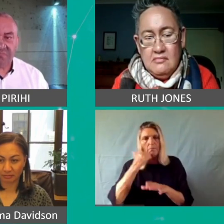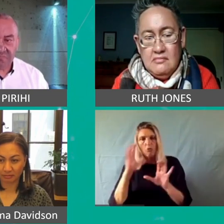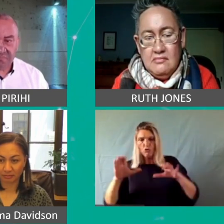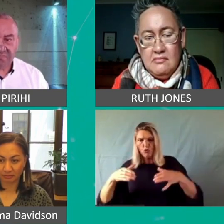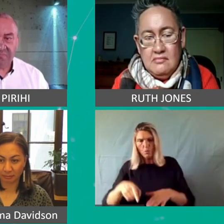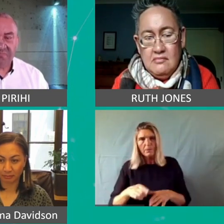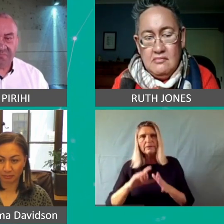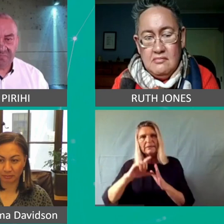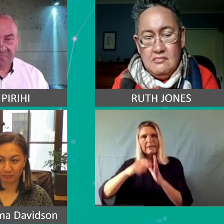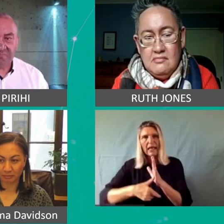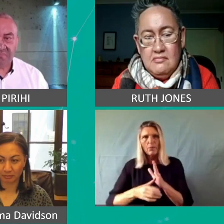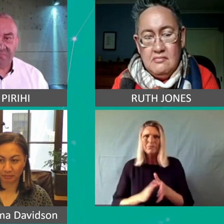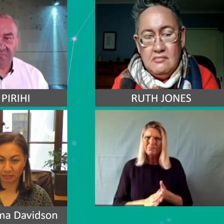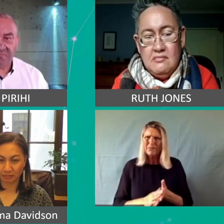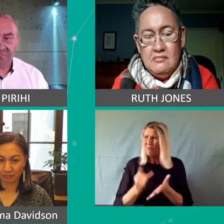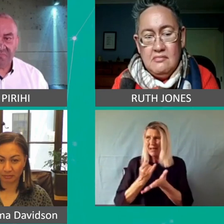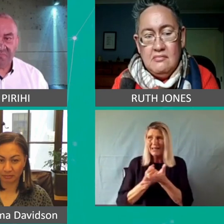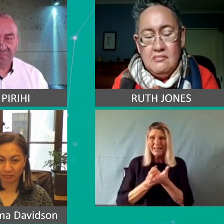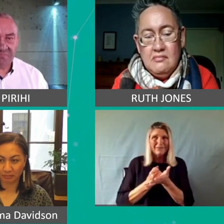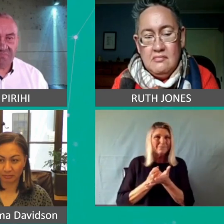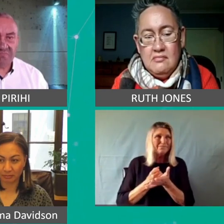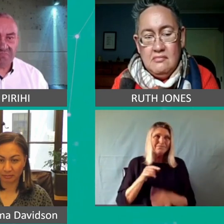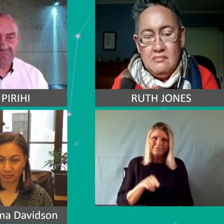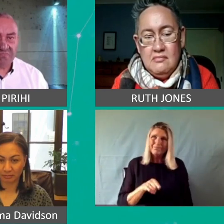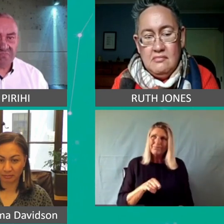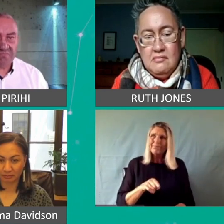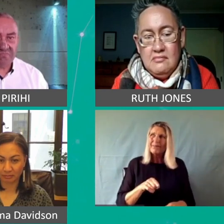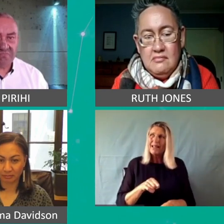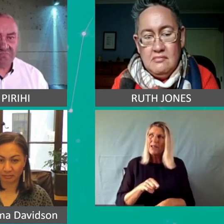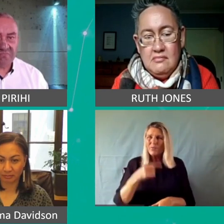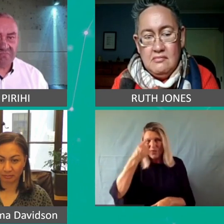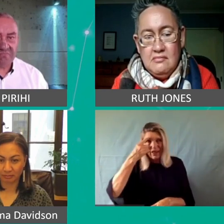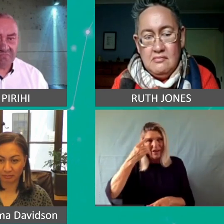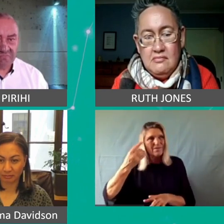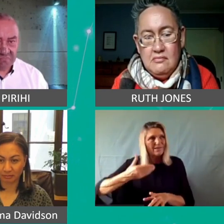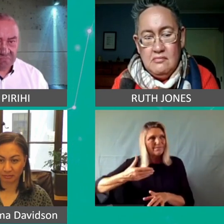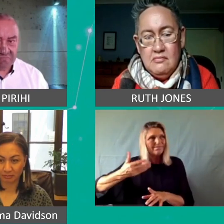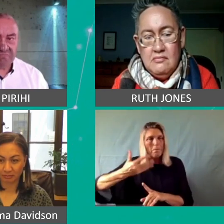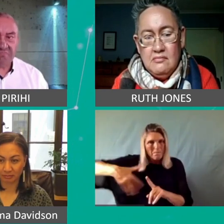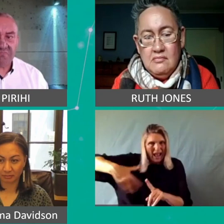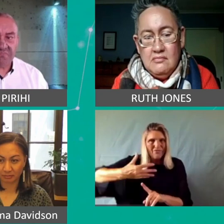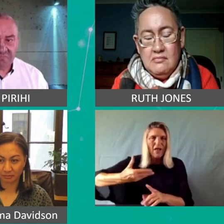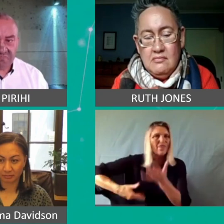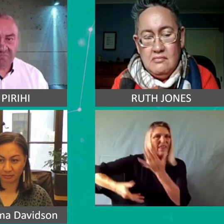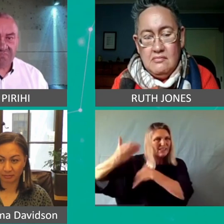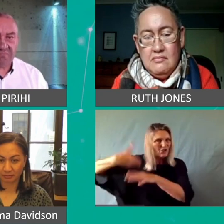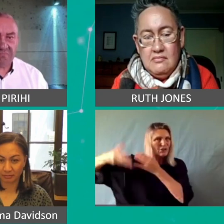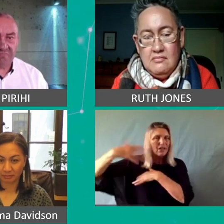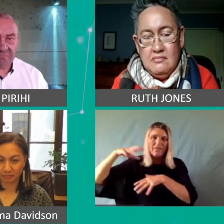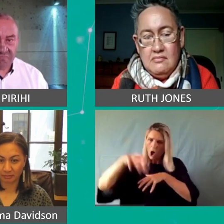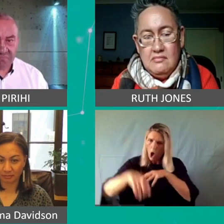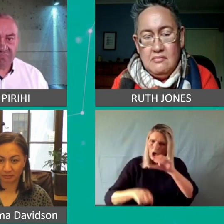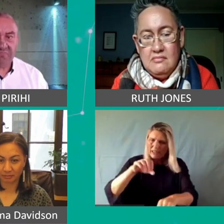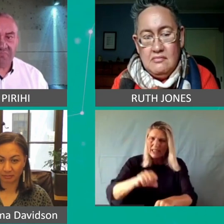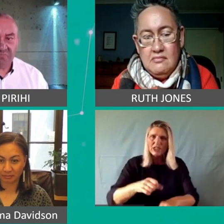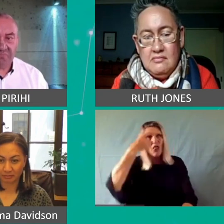is against that backdrop and history of colonisation and intergenerational trauma and disconnection